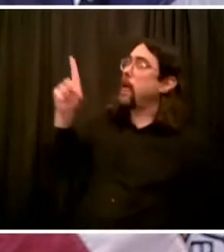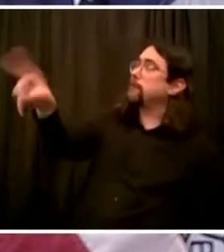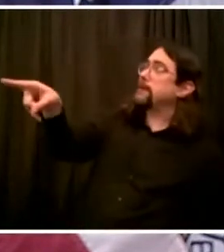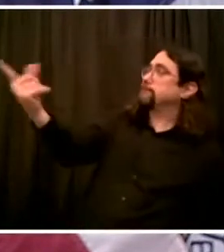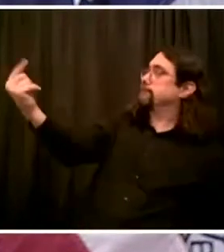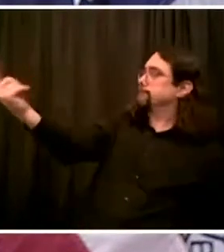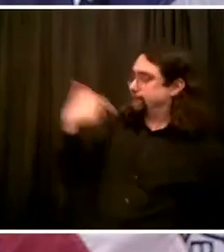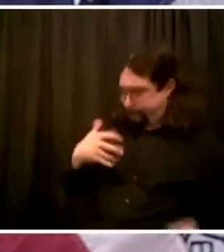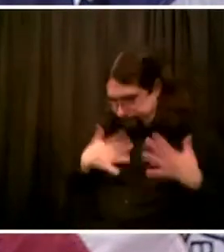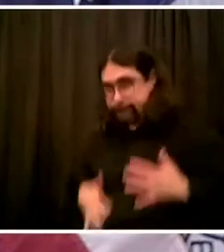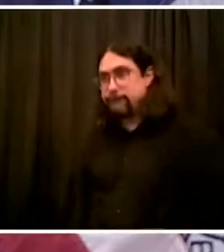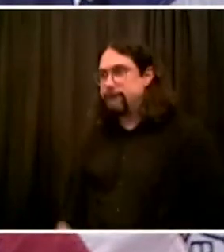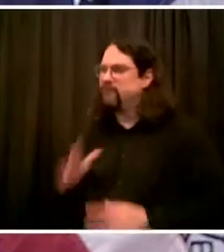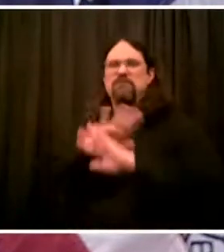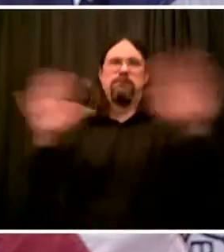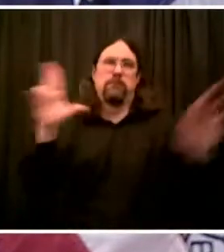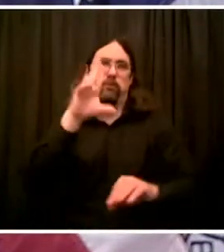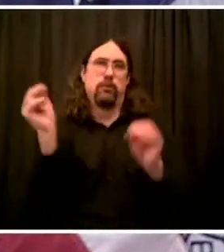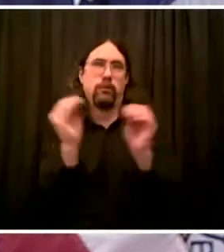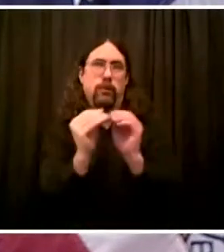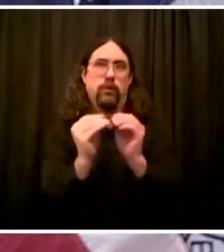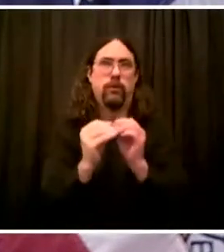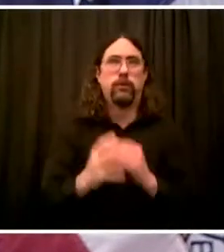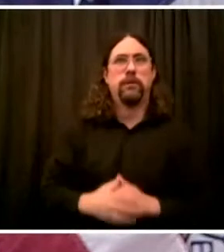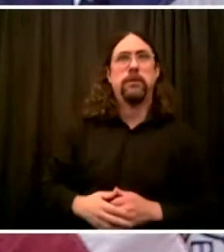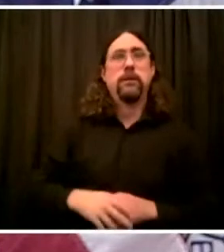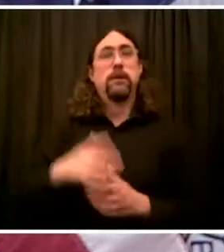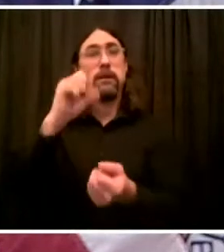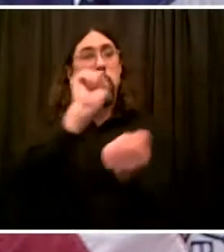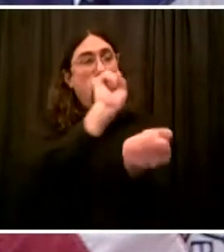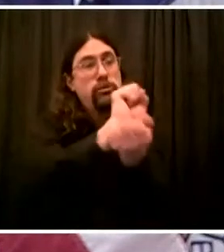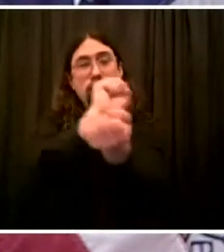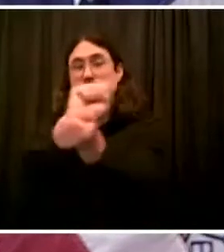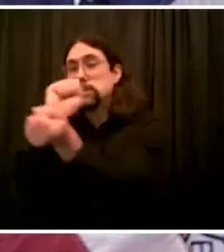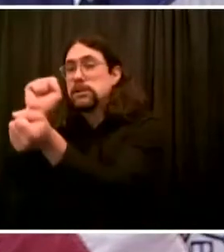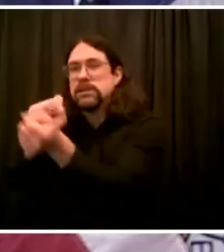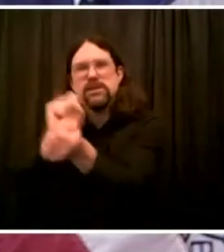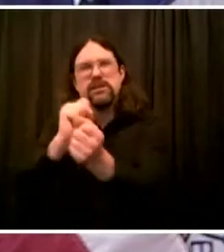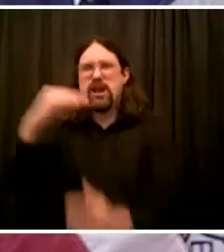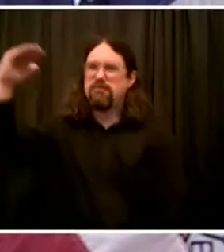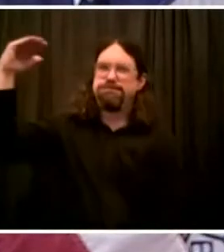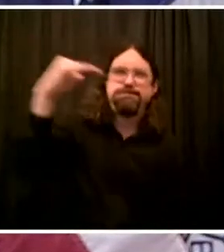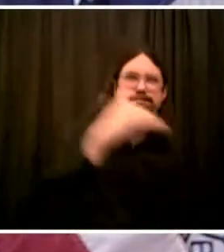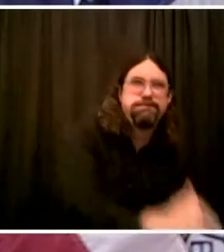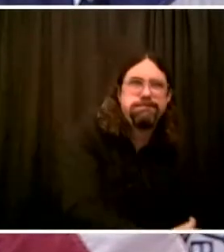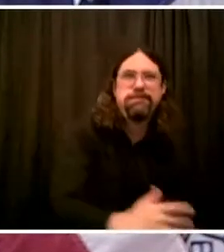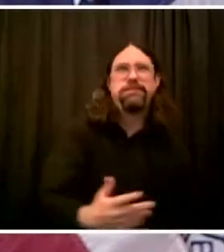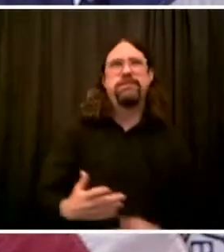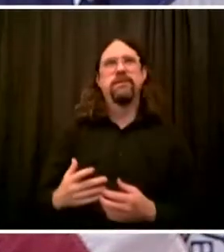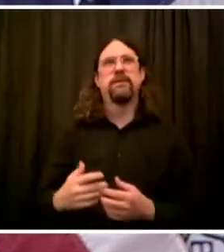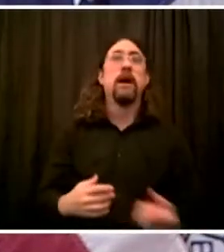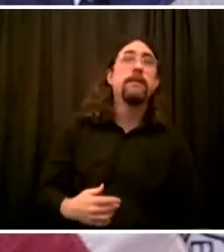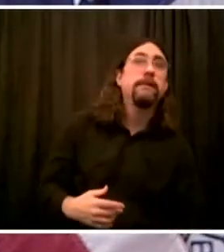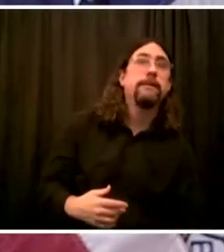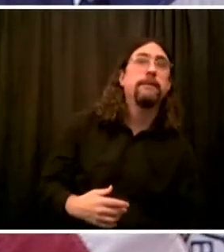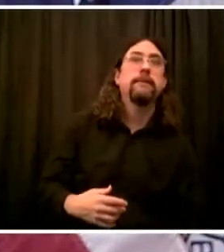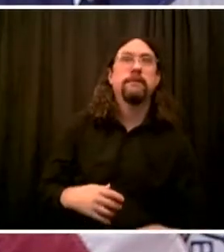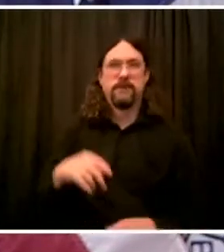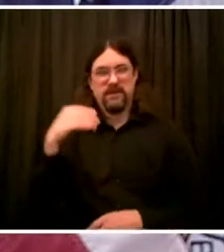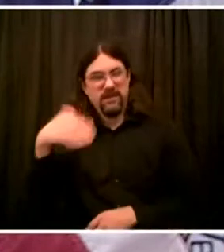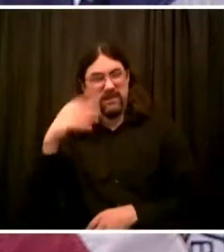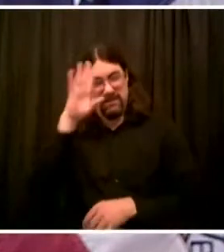those changes. We will figure this one out too. But I want the day to come when there are no such videos, when people can really have faith in